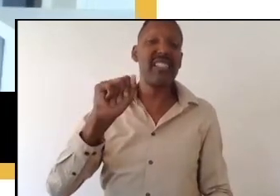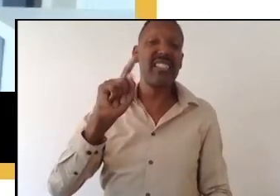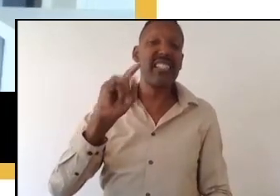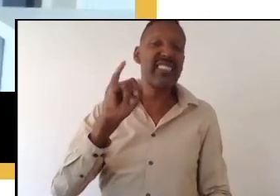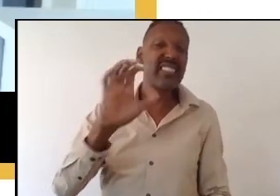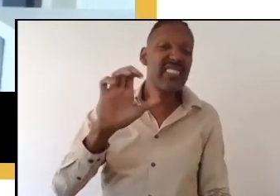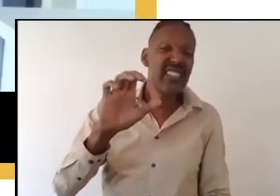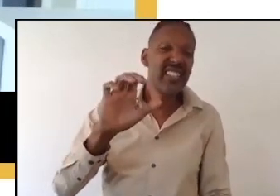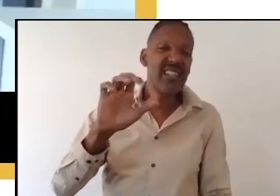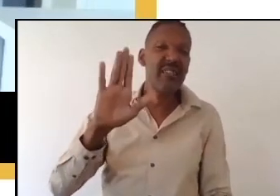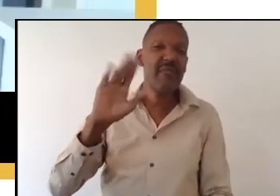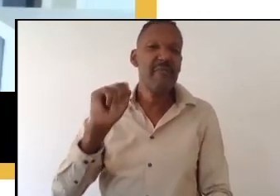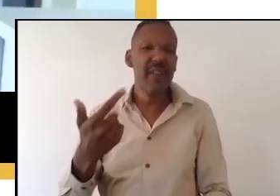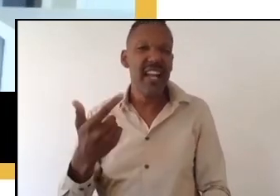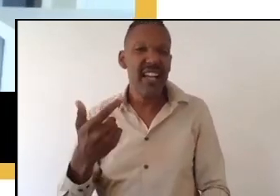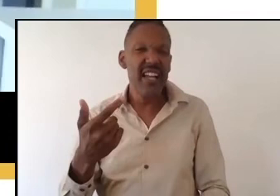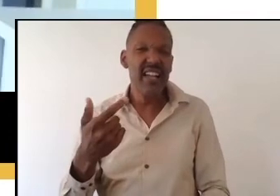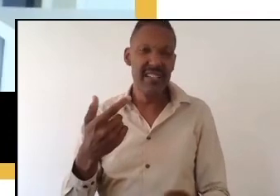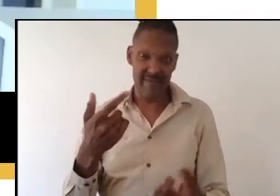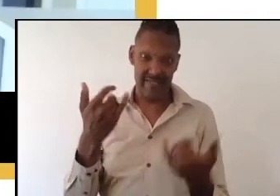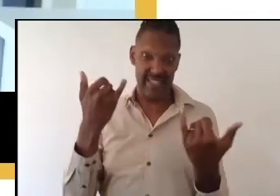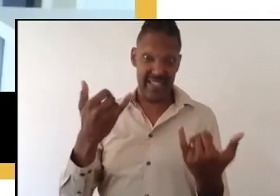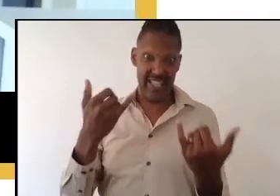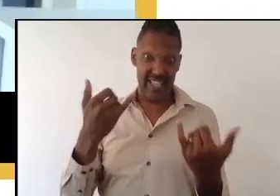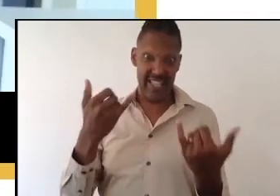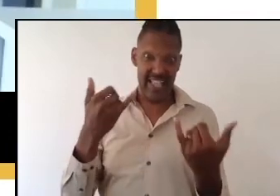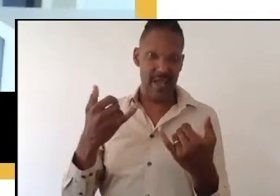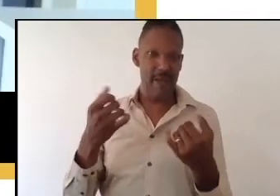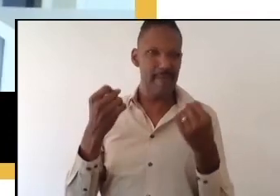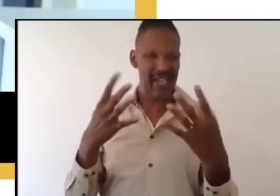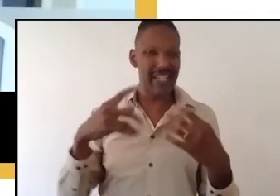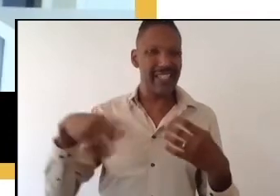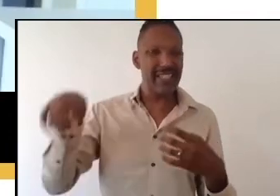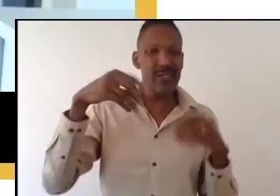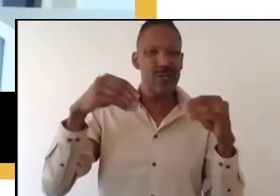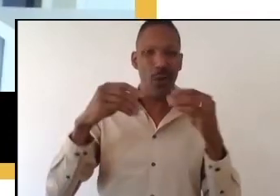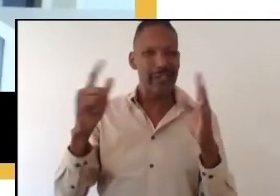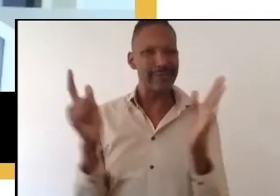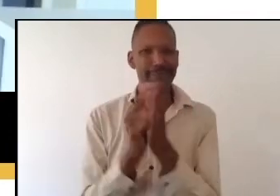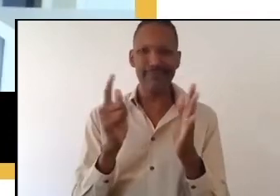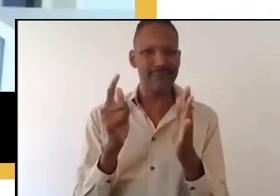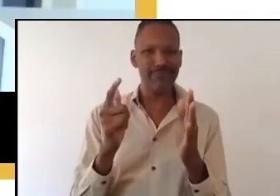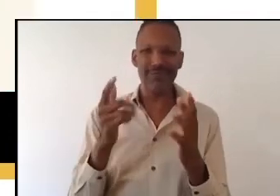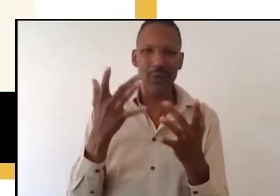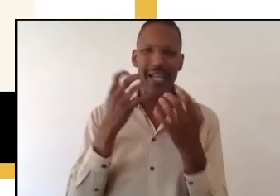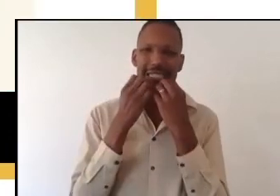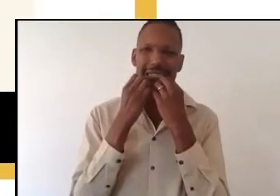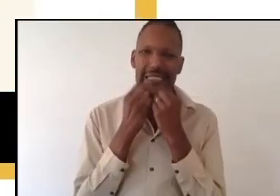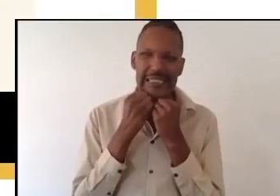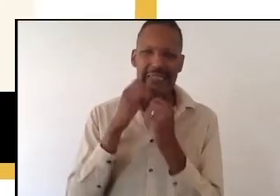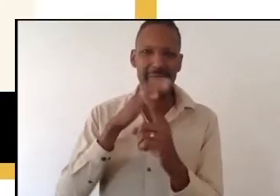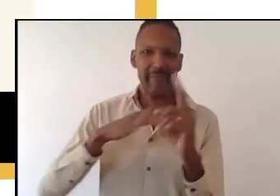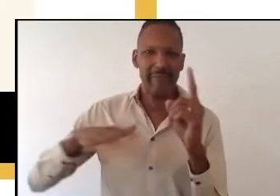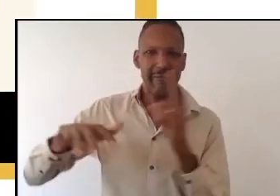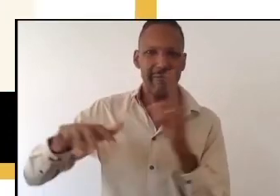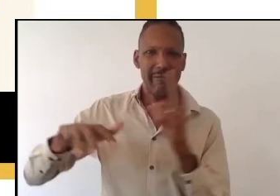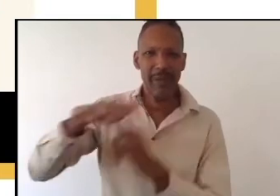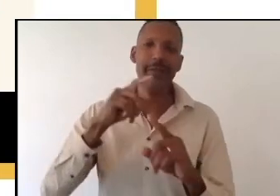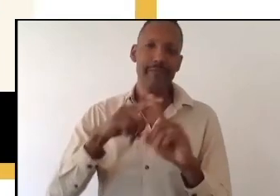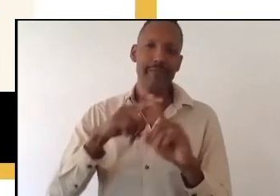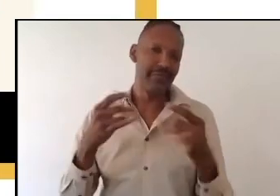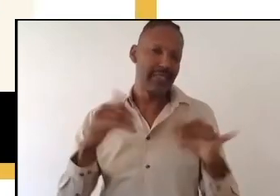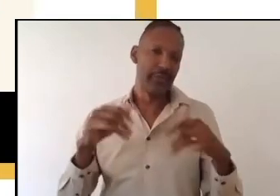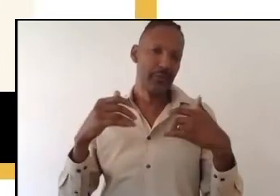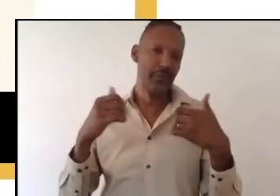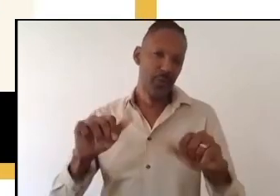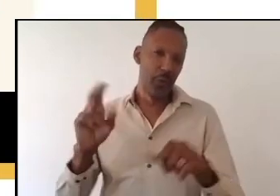it should be a fairly large bag, just about that size. Twist it closed to trap the